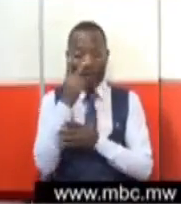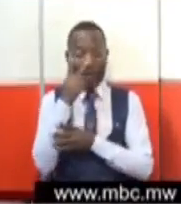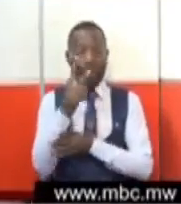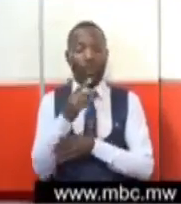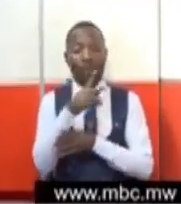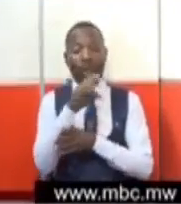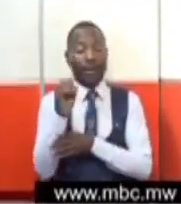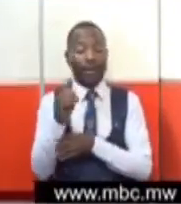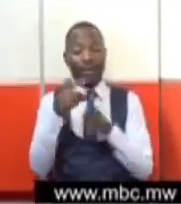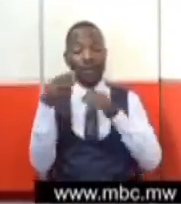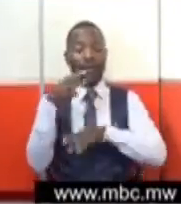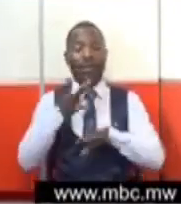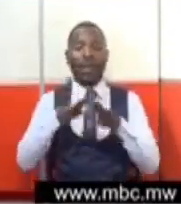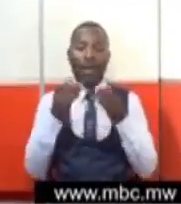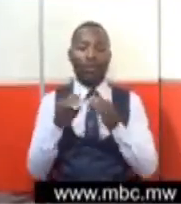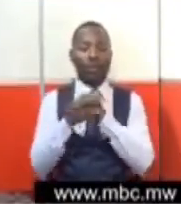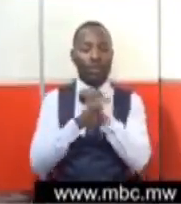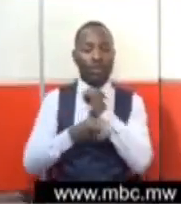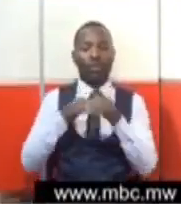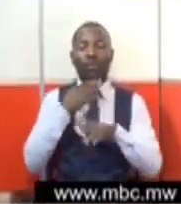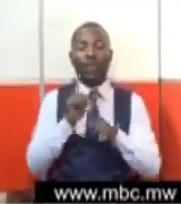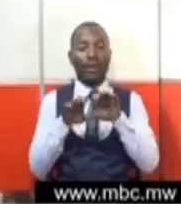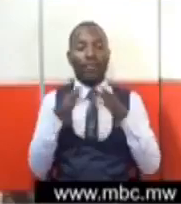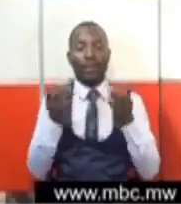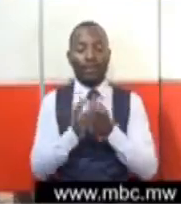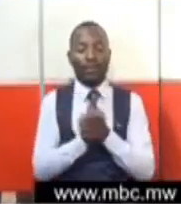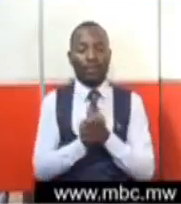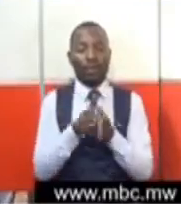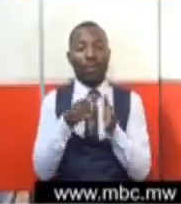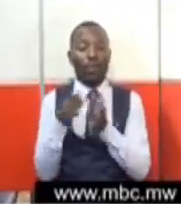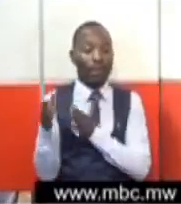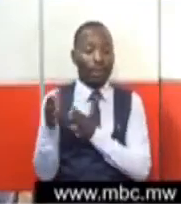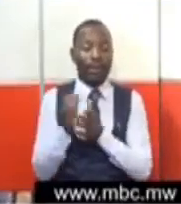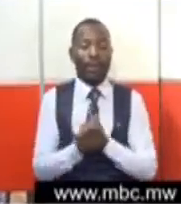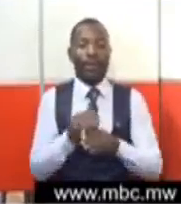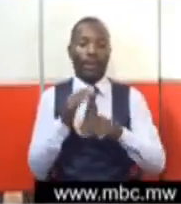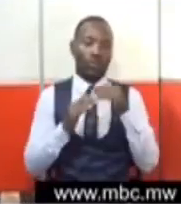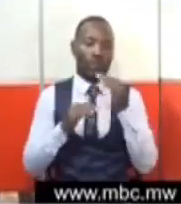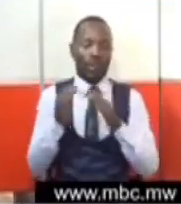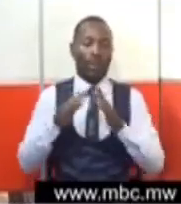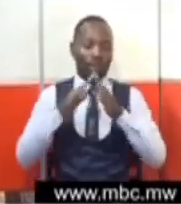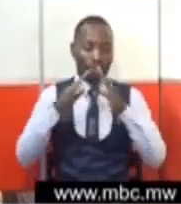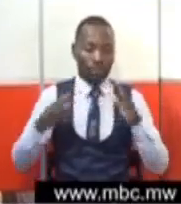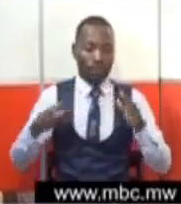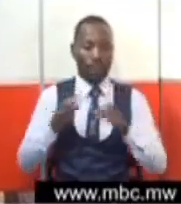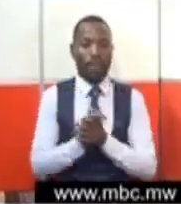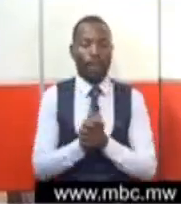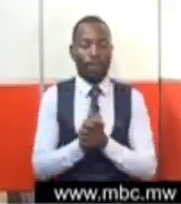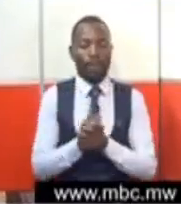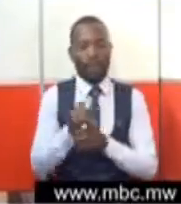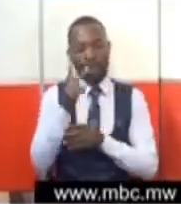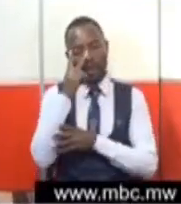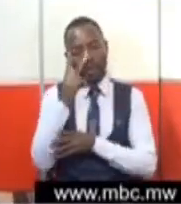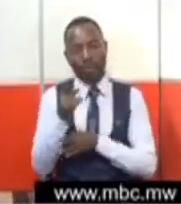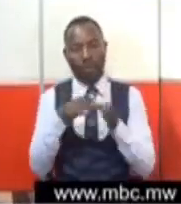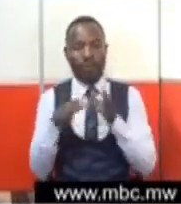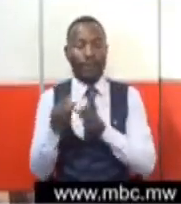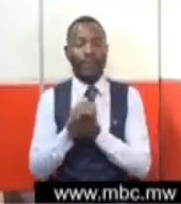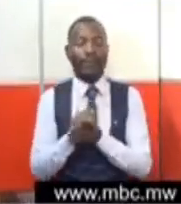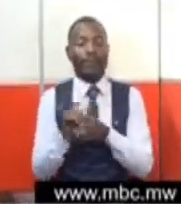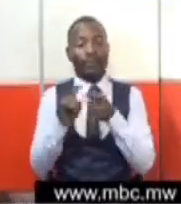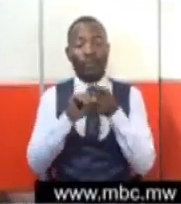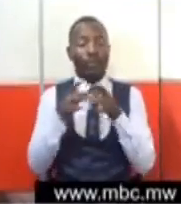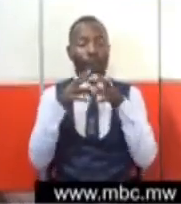2063 as to how as a country we want to move in terms of construction of houses, looking at Division 2063 to